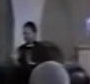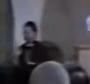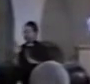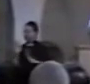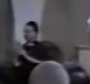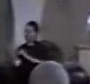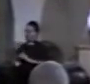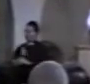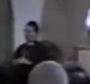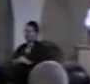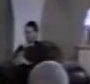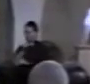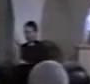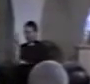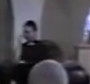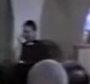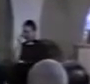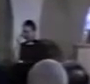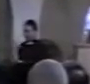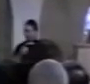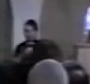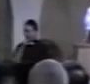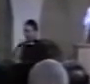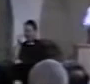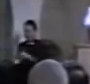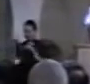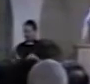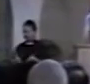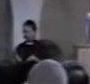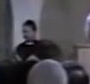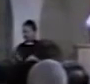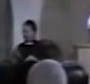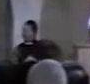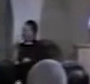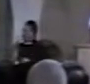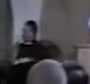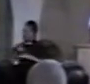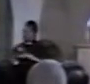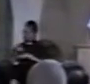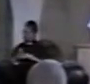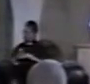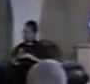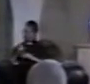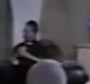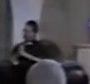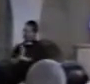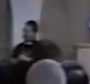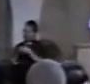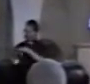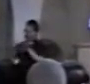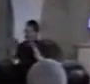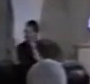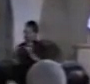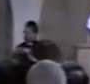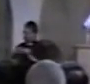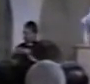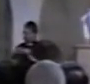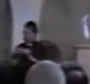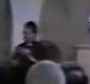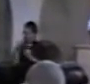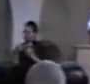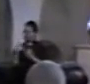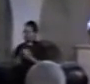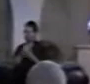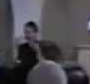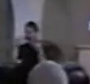You welcomed us home when we were homeless. Mother Church, you made us into a family when we